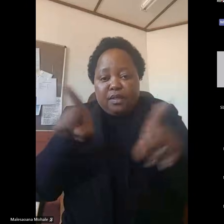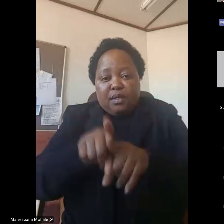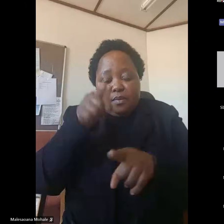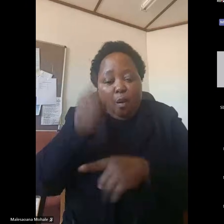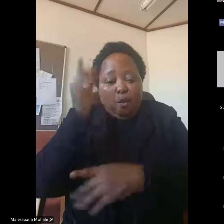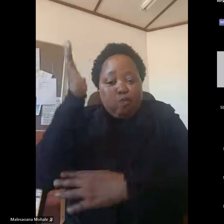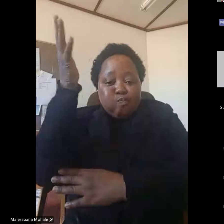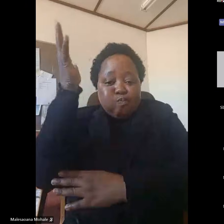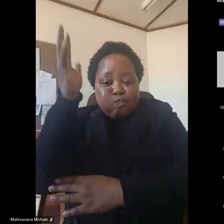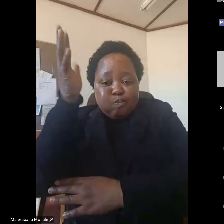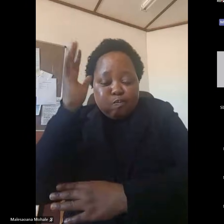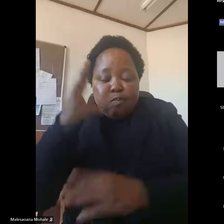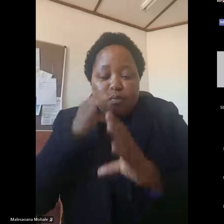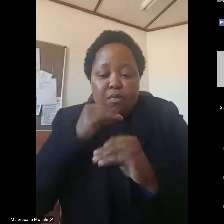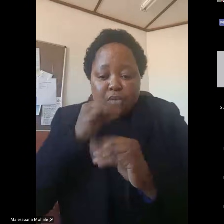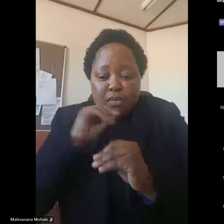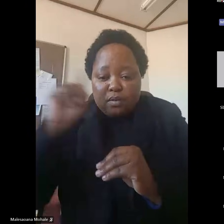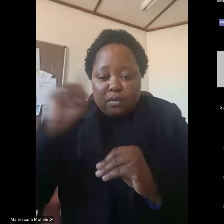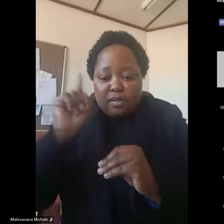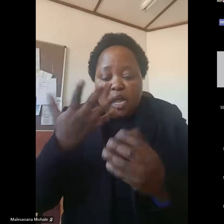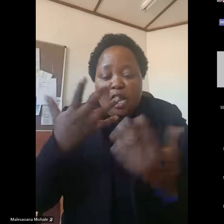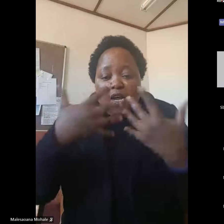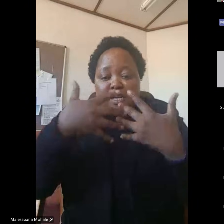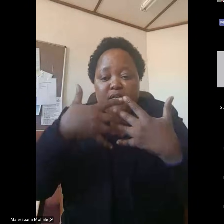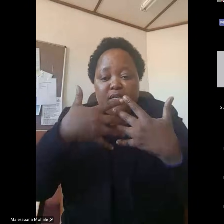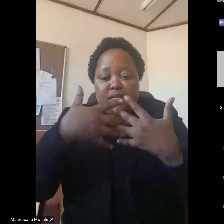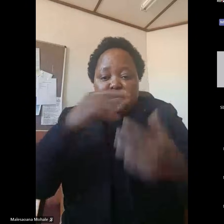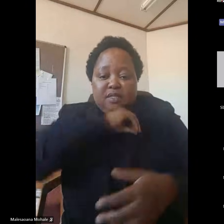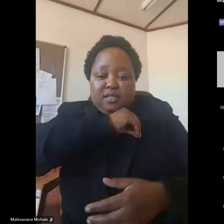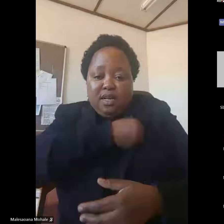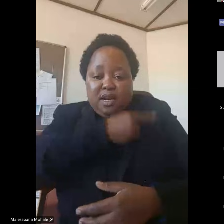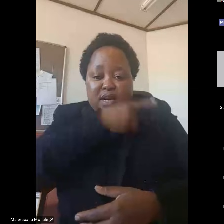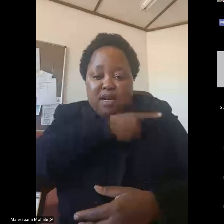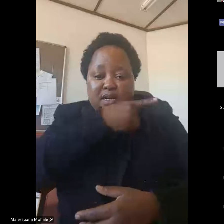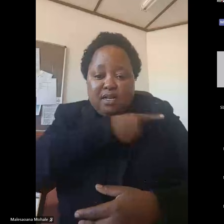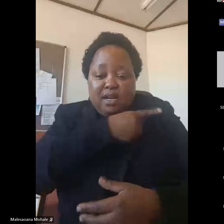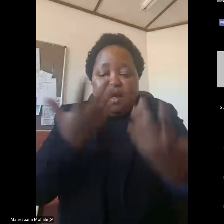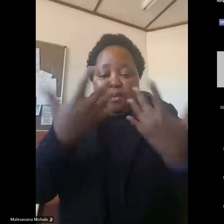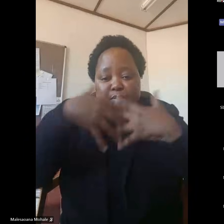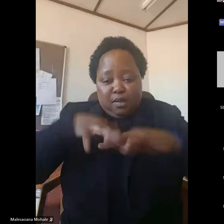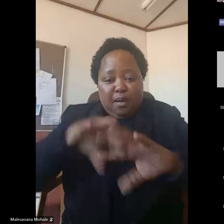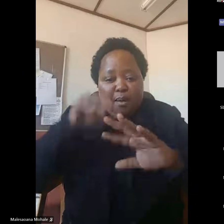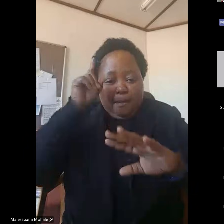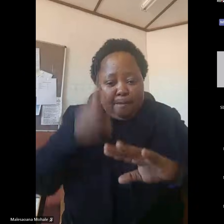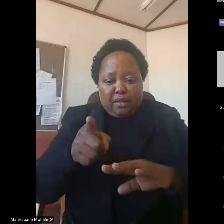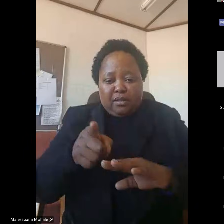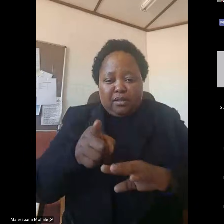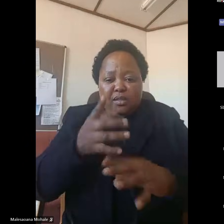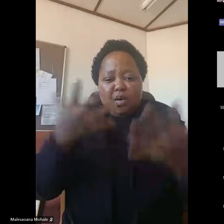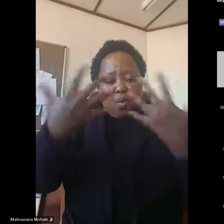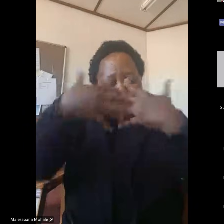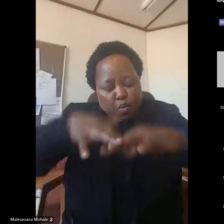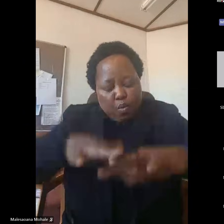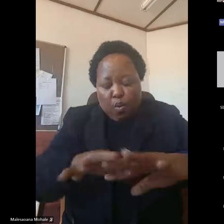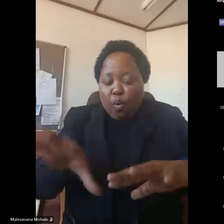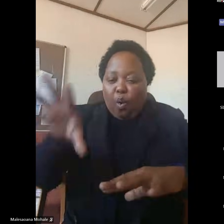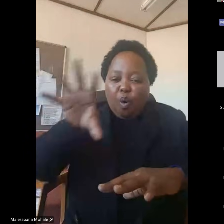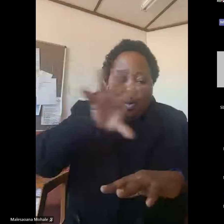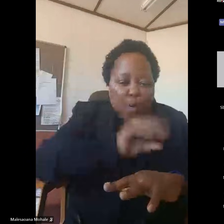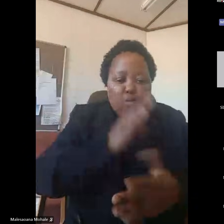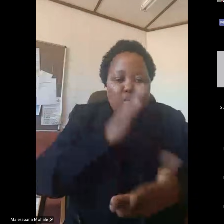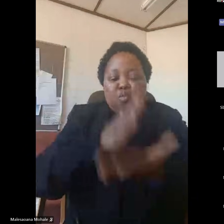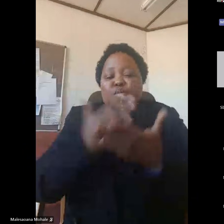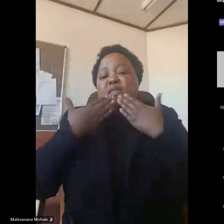gender mainstream must be intersectional and must ensure that no one is left behind. Thank you, back to